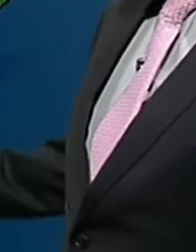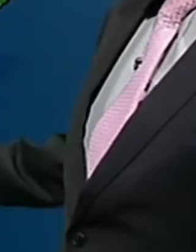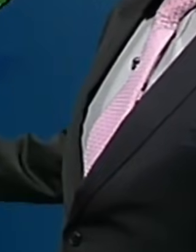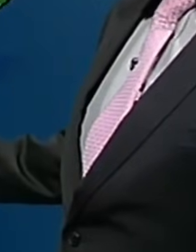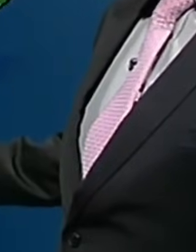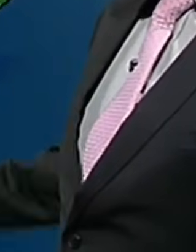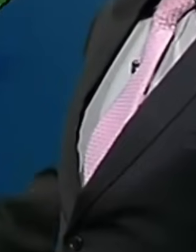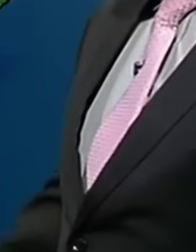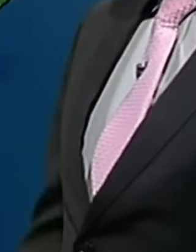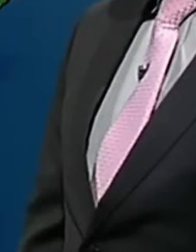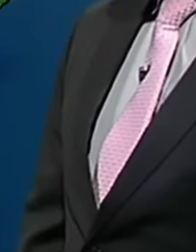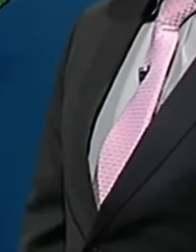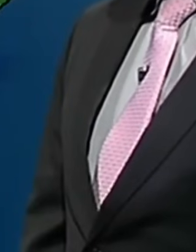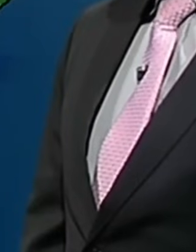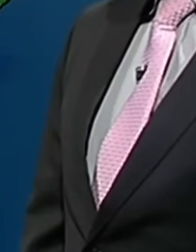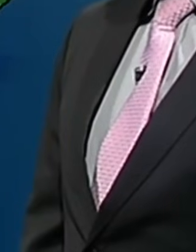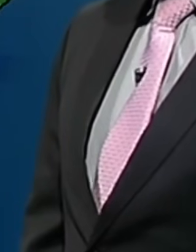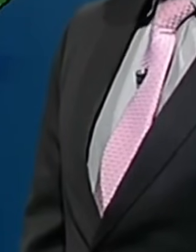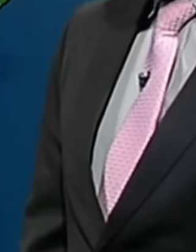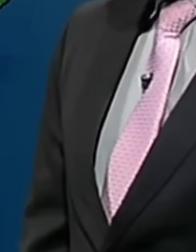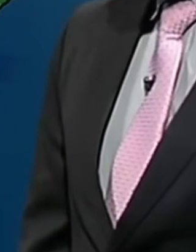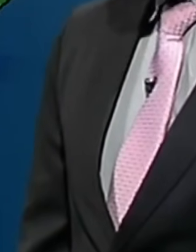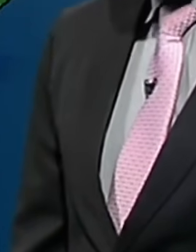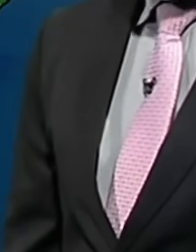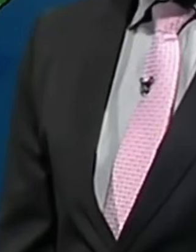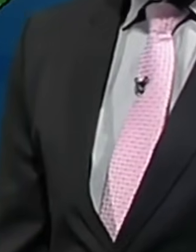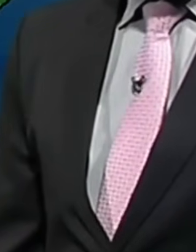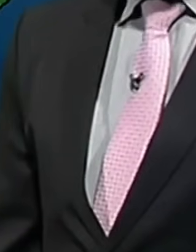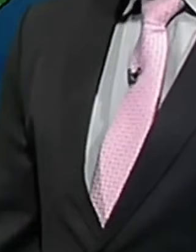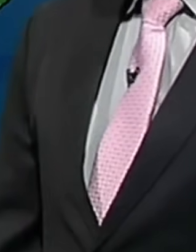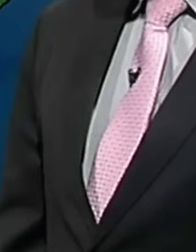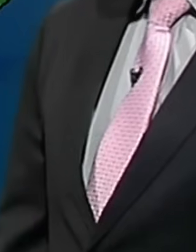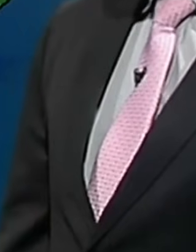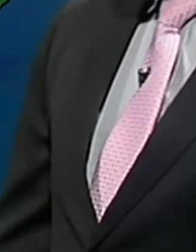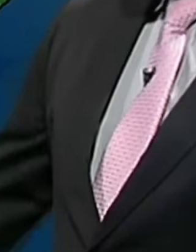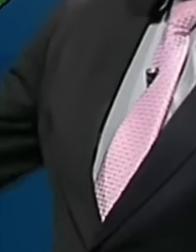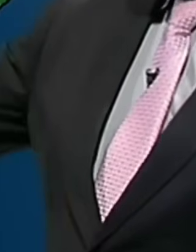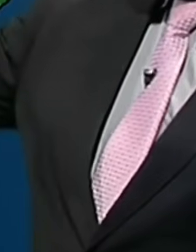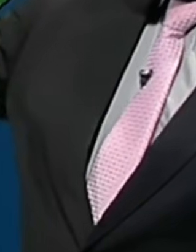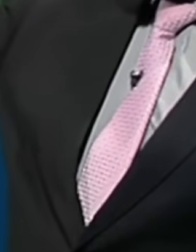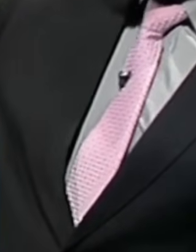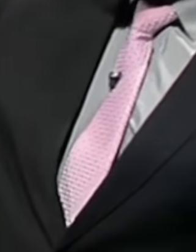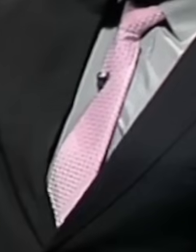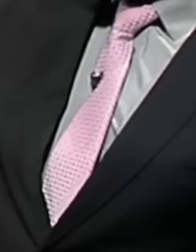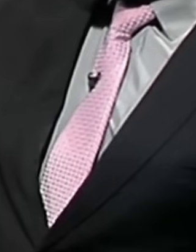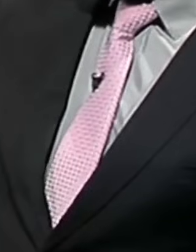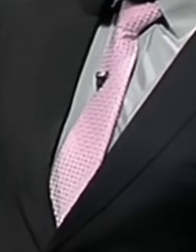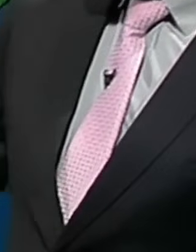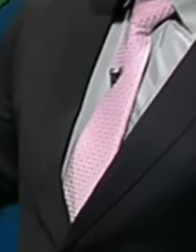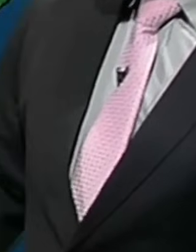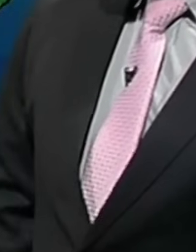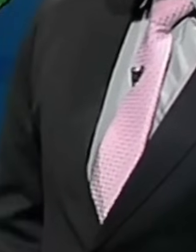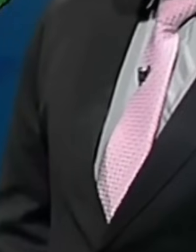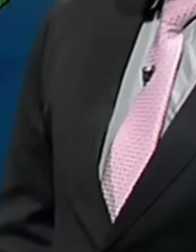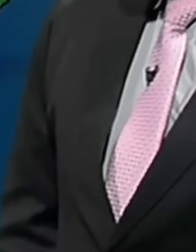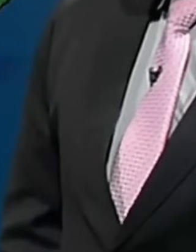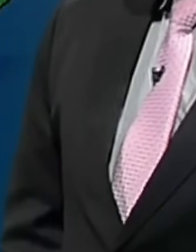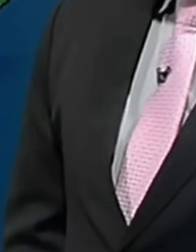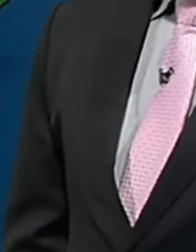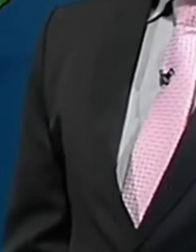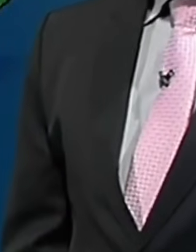phodile mabopo mo tefla tsa mashwa bile mtsemraro ka mane ka Eastland mashwa bile mtsemhlano ka Bega ntle le mono go tla ba le maemo a futhumetseng bohareng ka tsa mashwa mararo ka